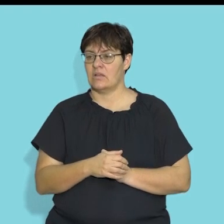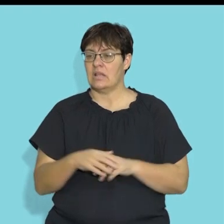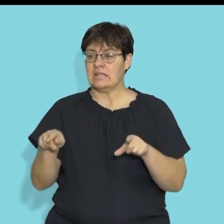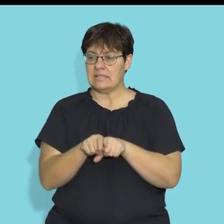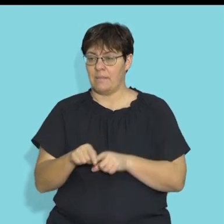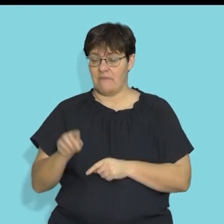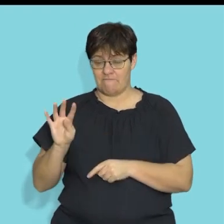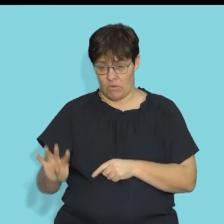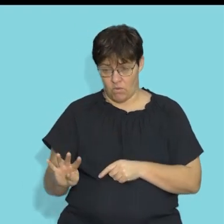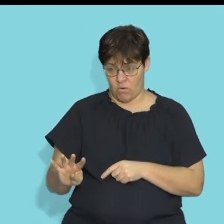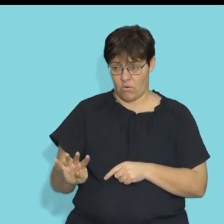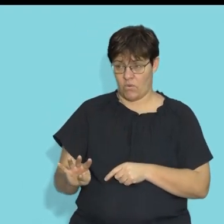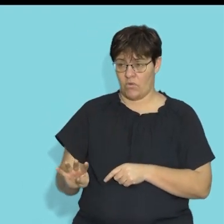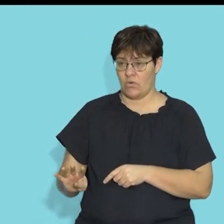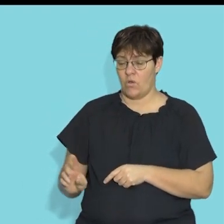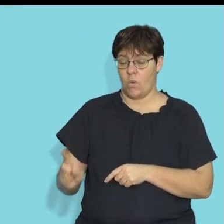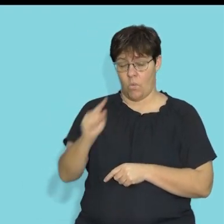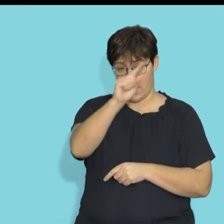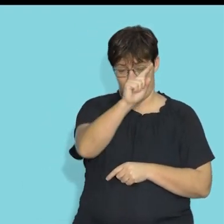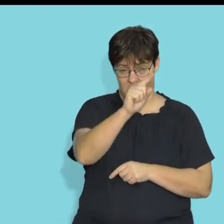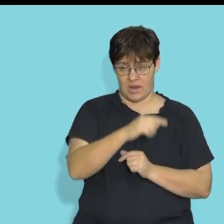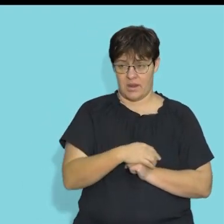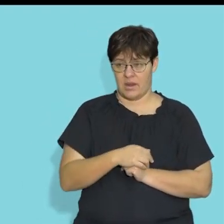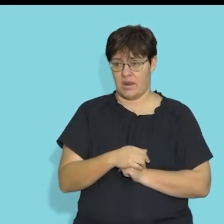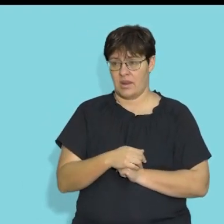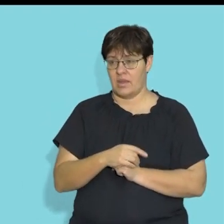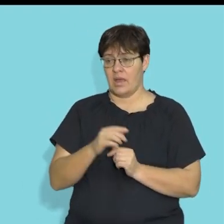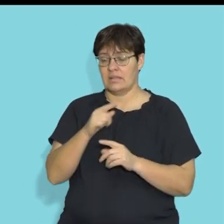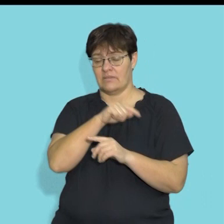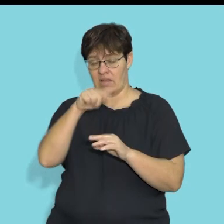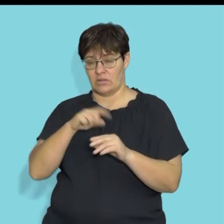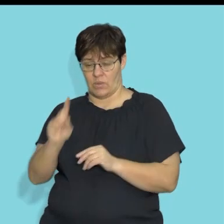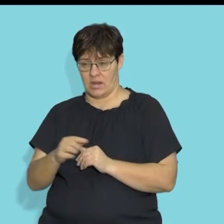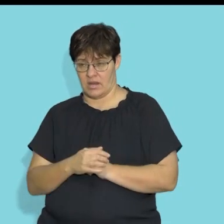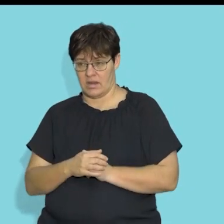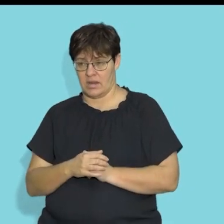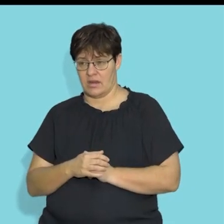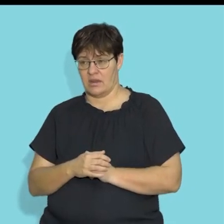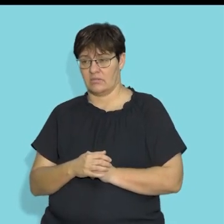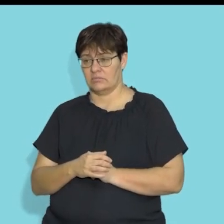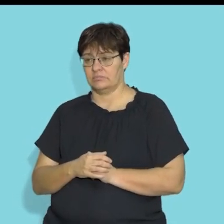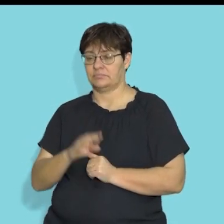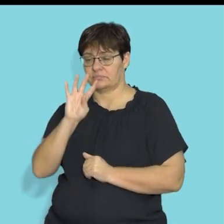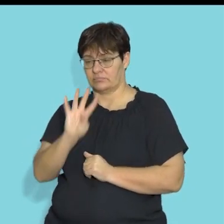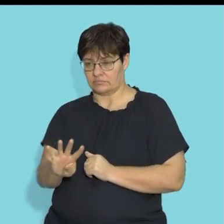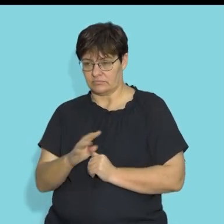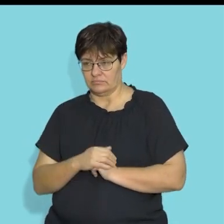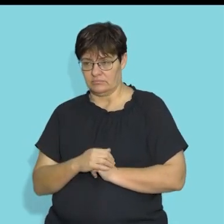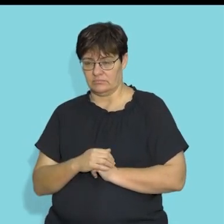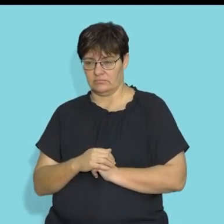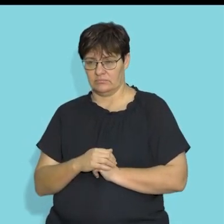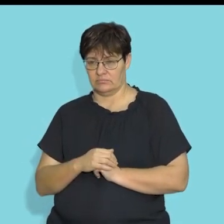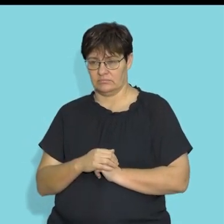the same ratio, we will say 4 times 1 divided by 1, which means there is